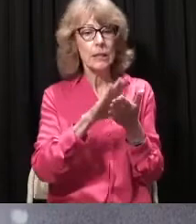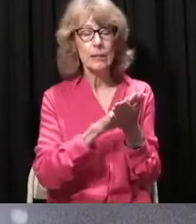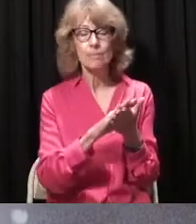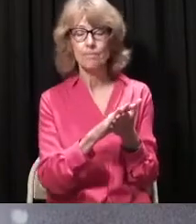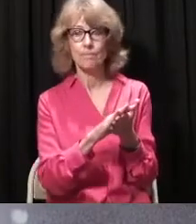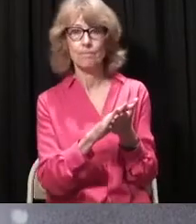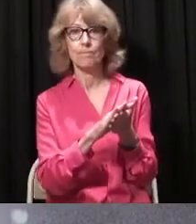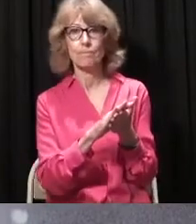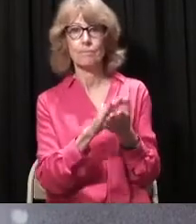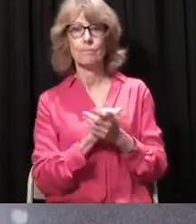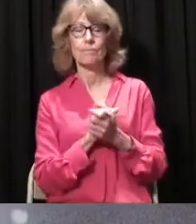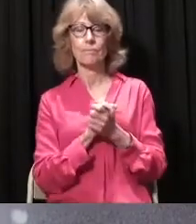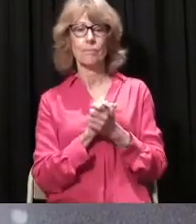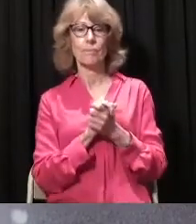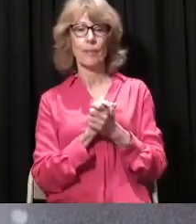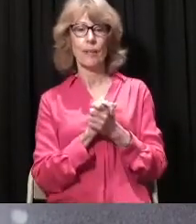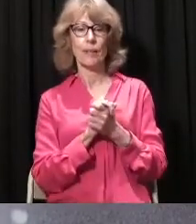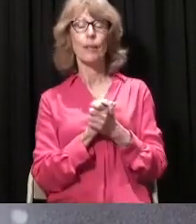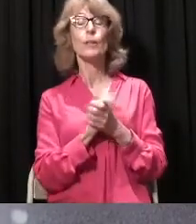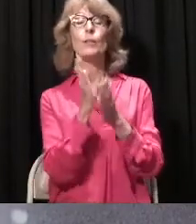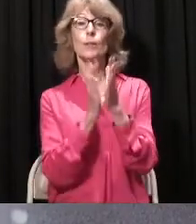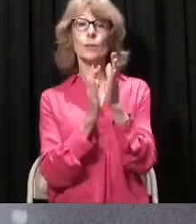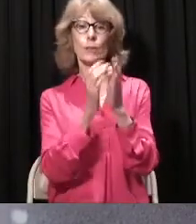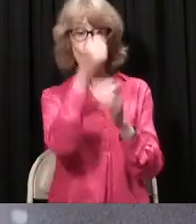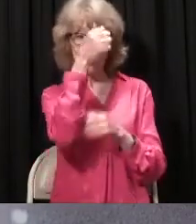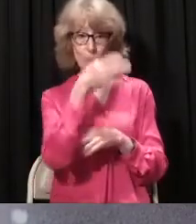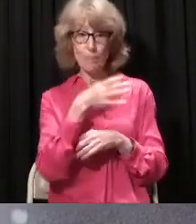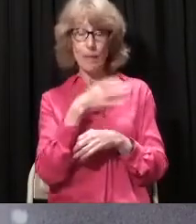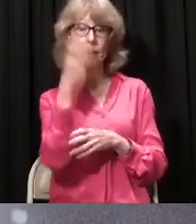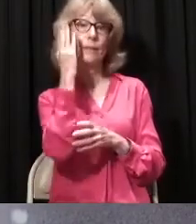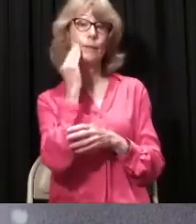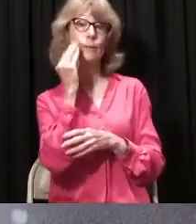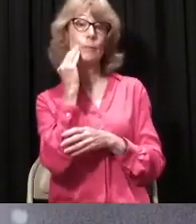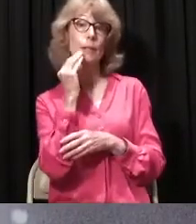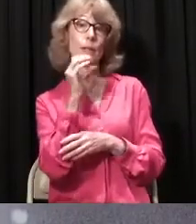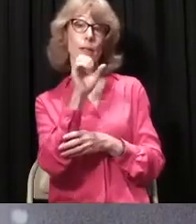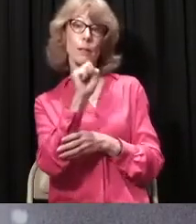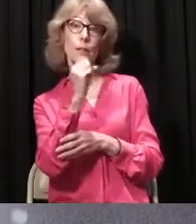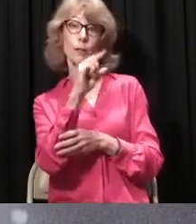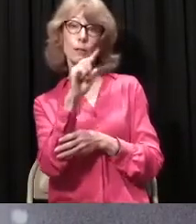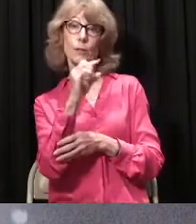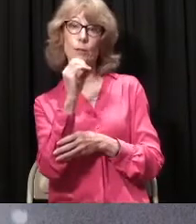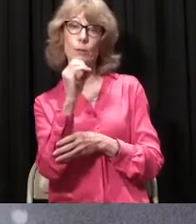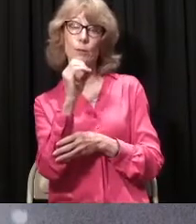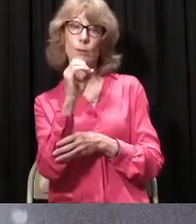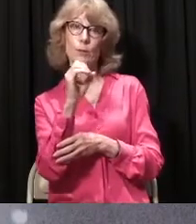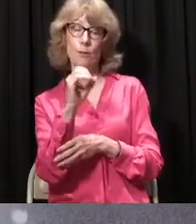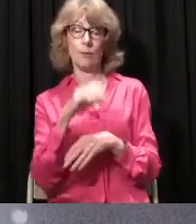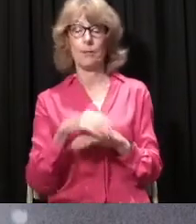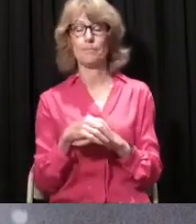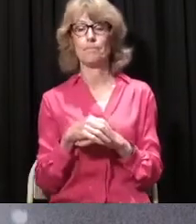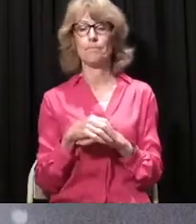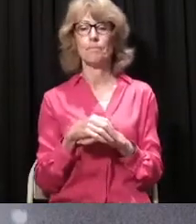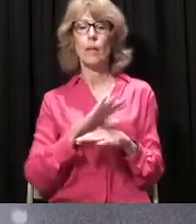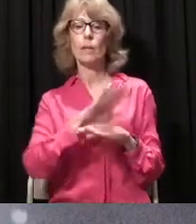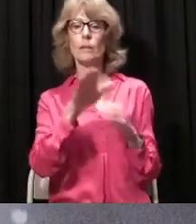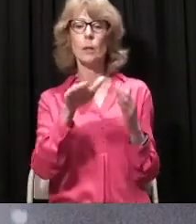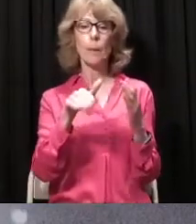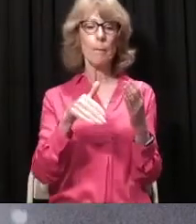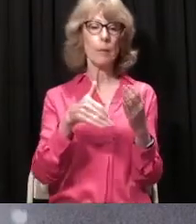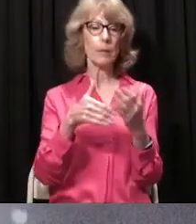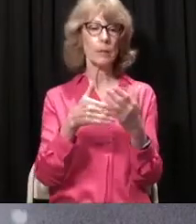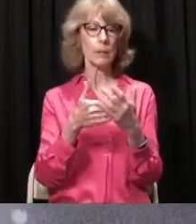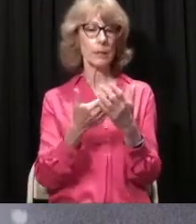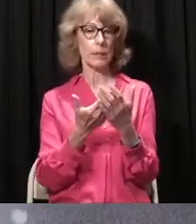is this guy experienced sozo. This holistic, complete renewal